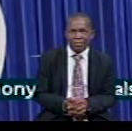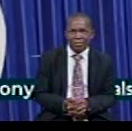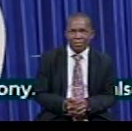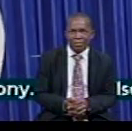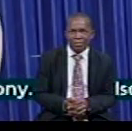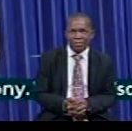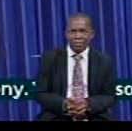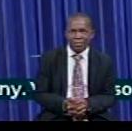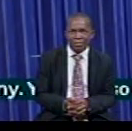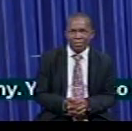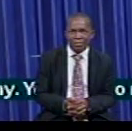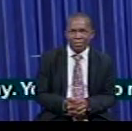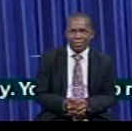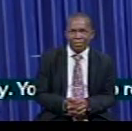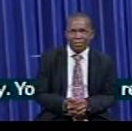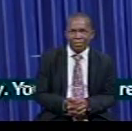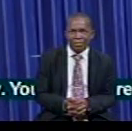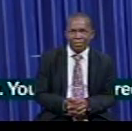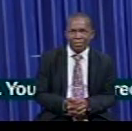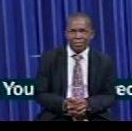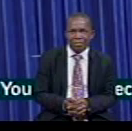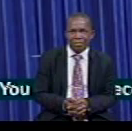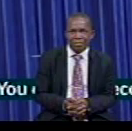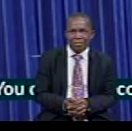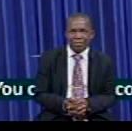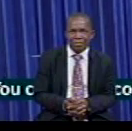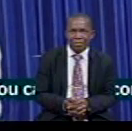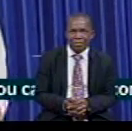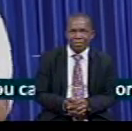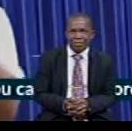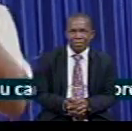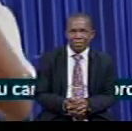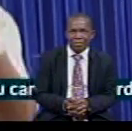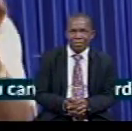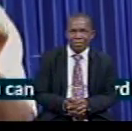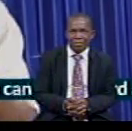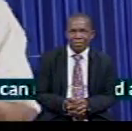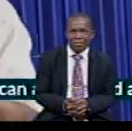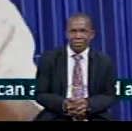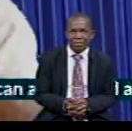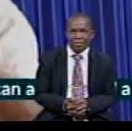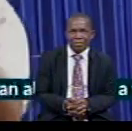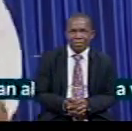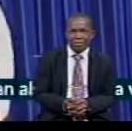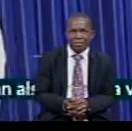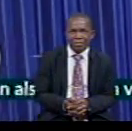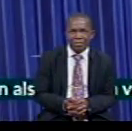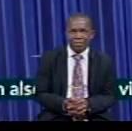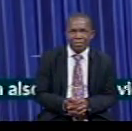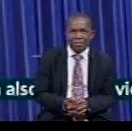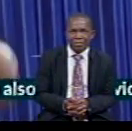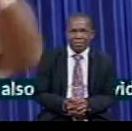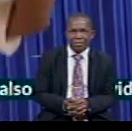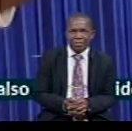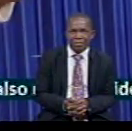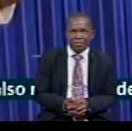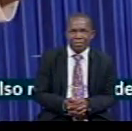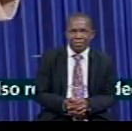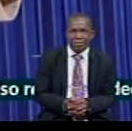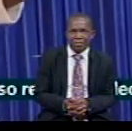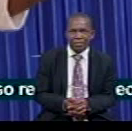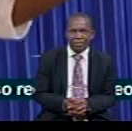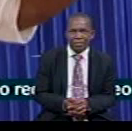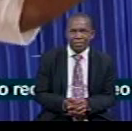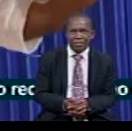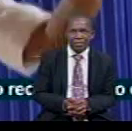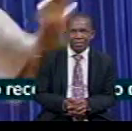Munimet, me up, Pajamaho. And Tia Naya Bayano, and I've run a yam, yanka crack, run, and me buy, and me buy, and me to me, Emma Metzana, that your finish